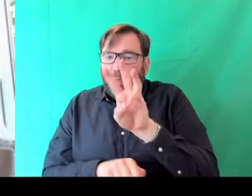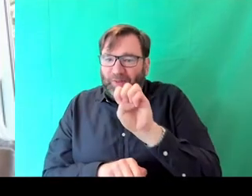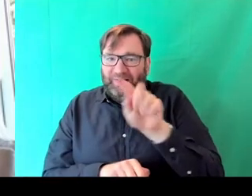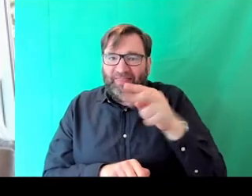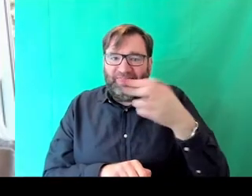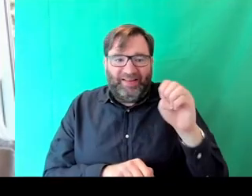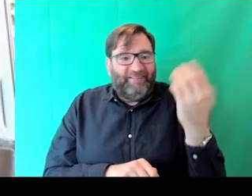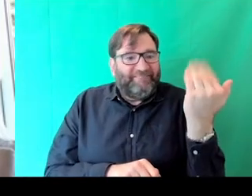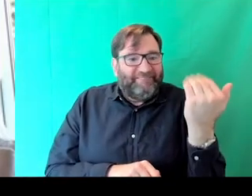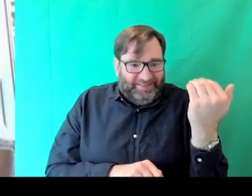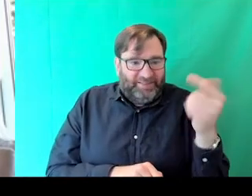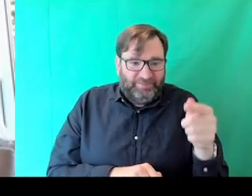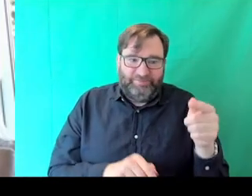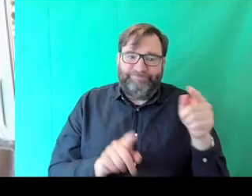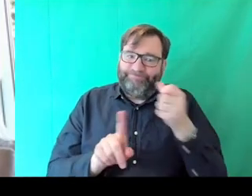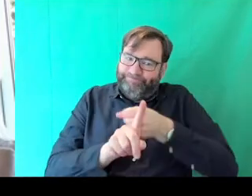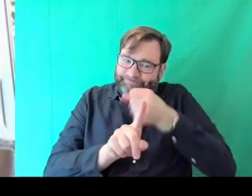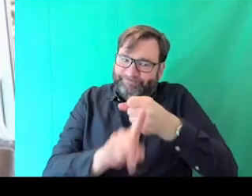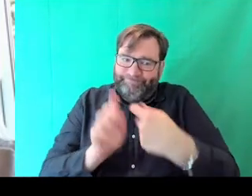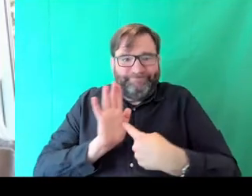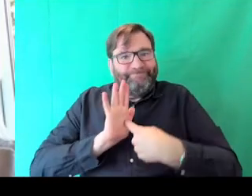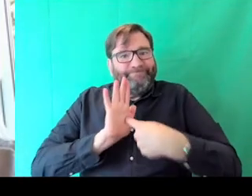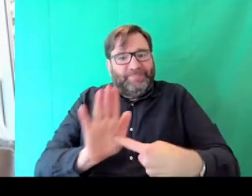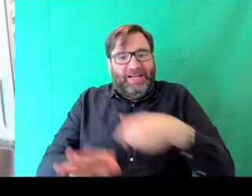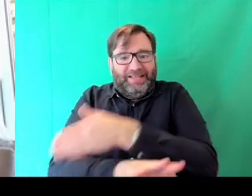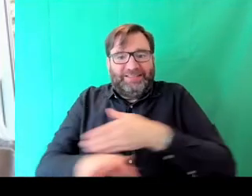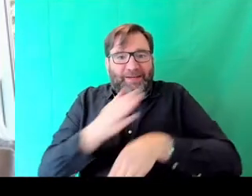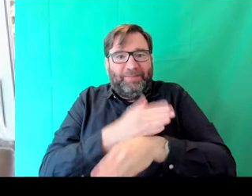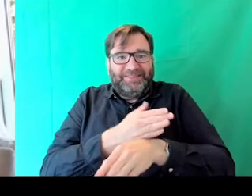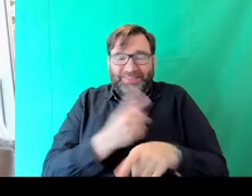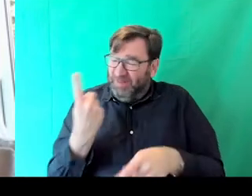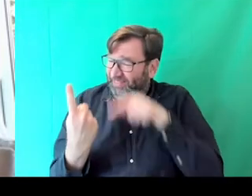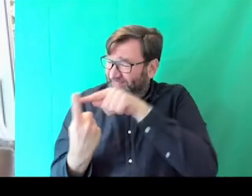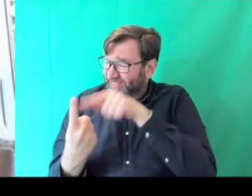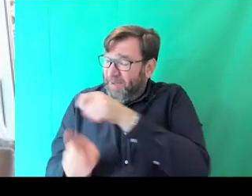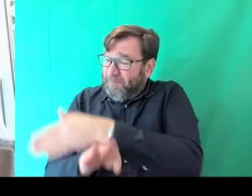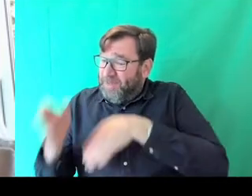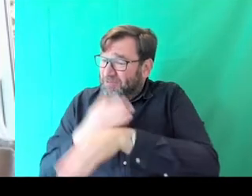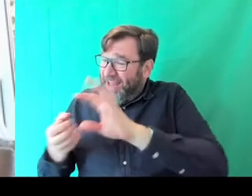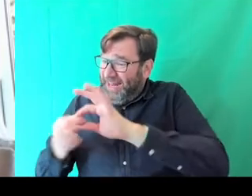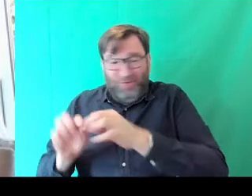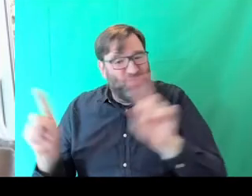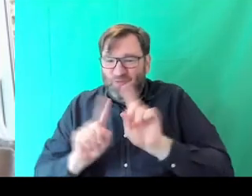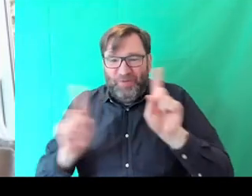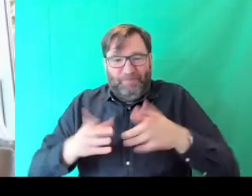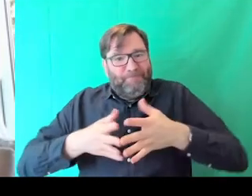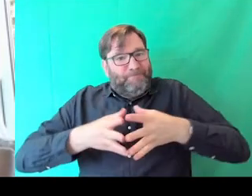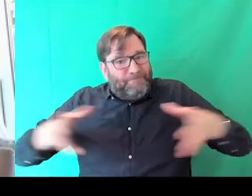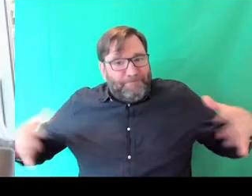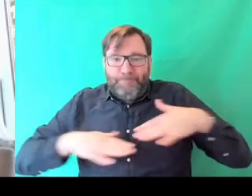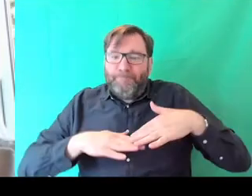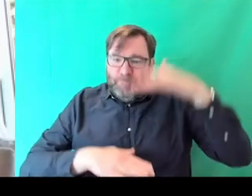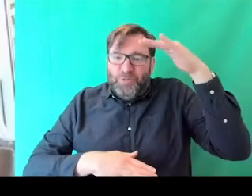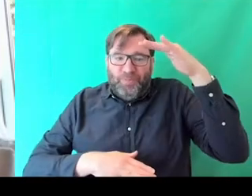every 2 years. It's 1.5 or 1.2 billion people or 15% of the world's population has a